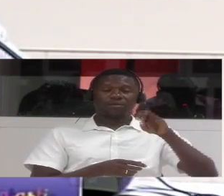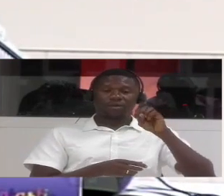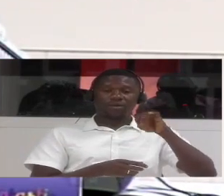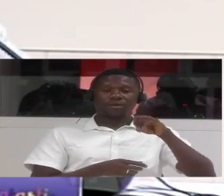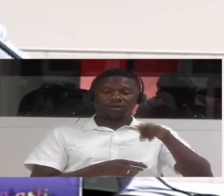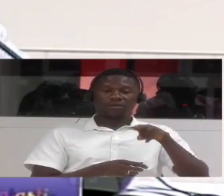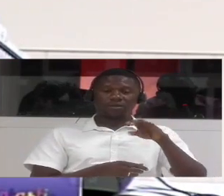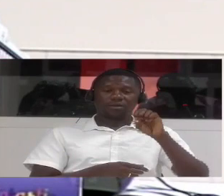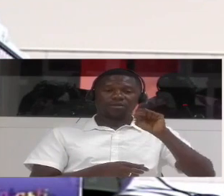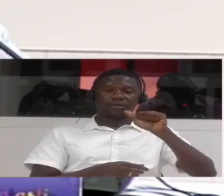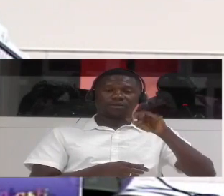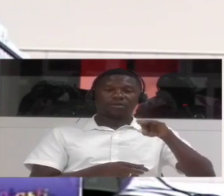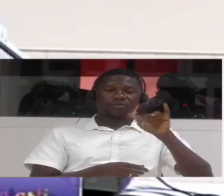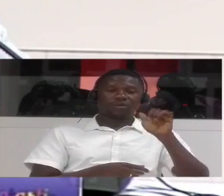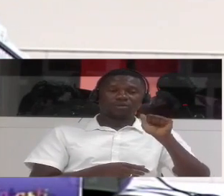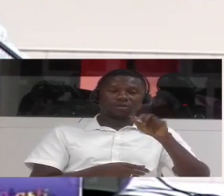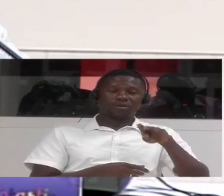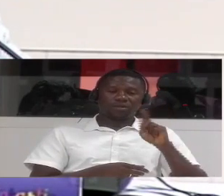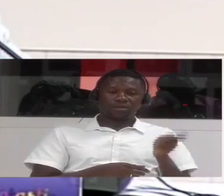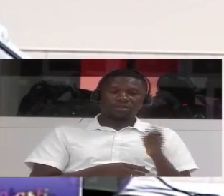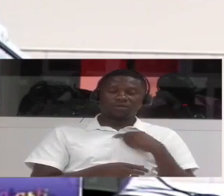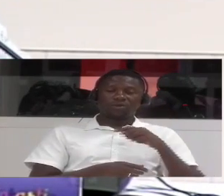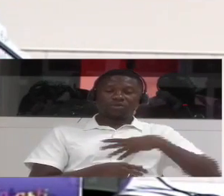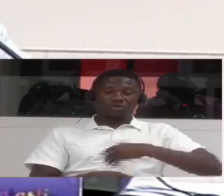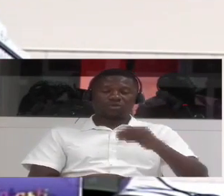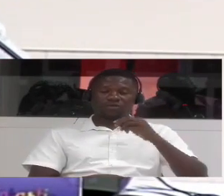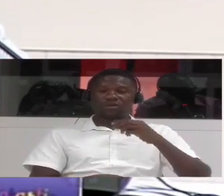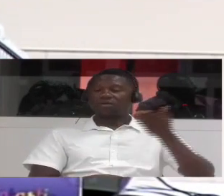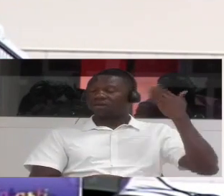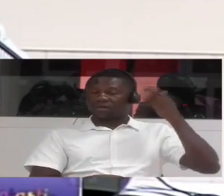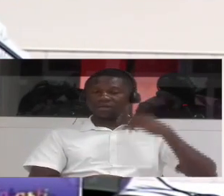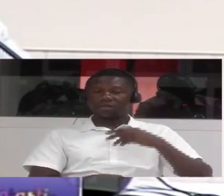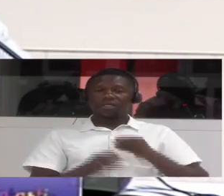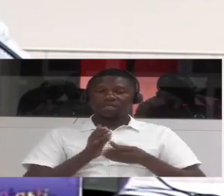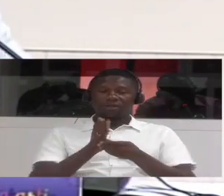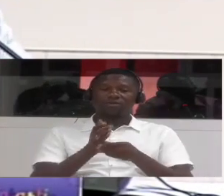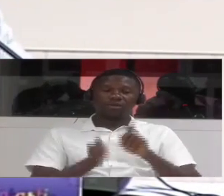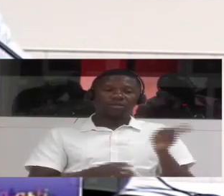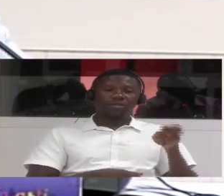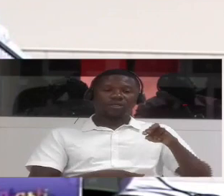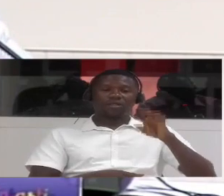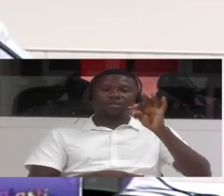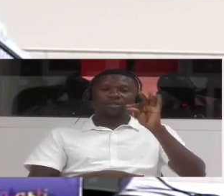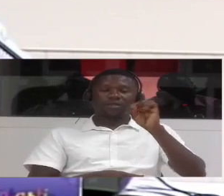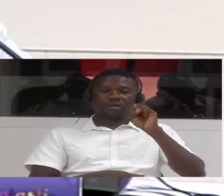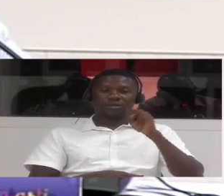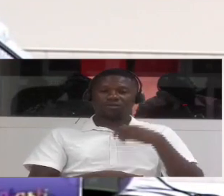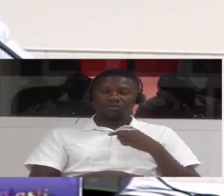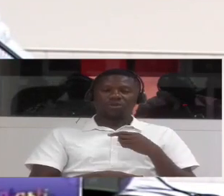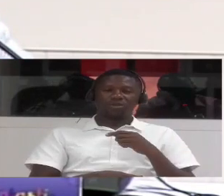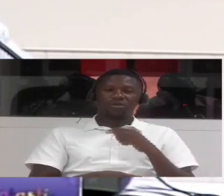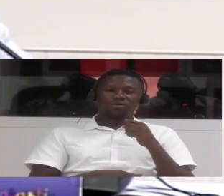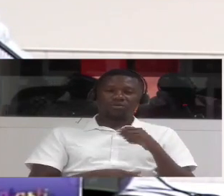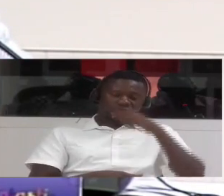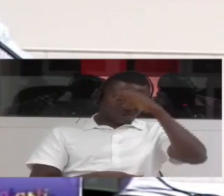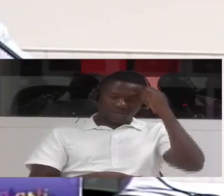was, he's the son of the former Director General of GRTS, Modu Sanyang, and then he was a diplomat. He was